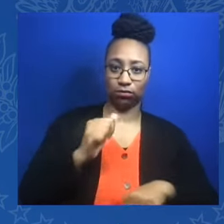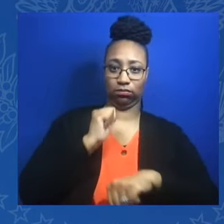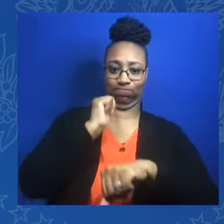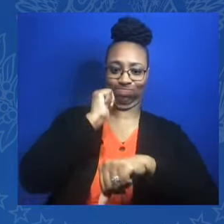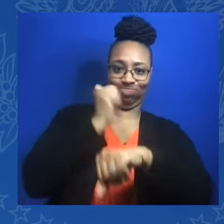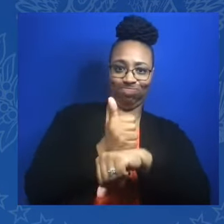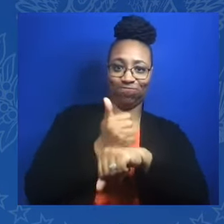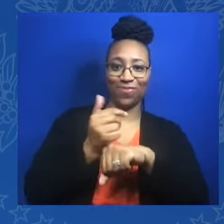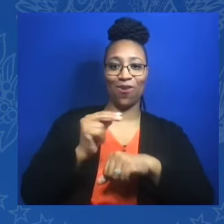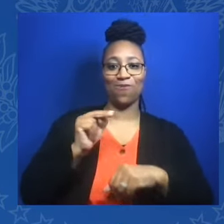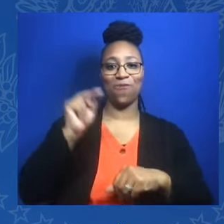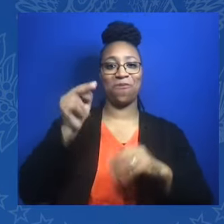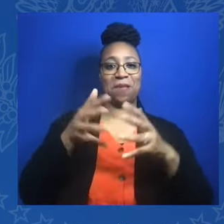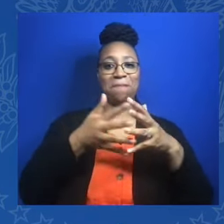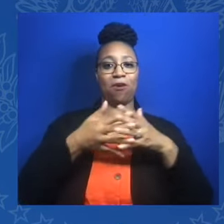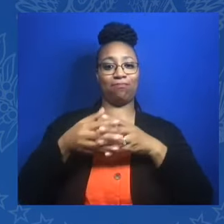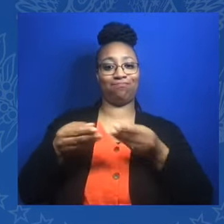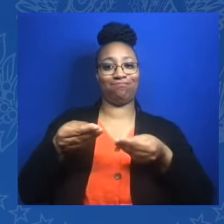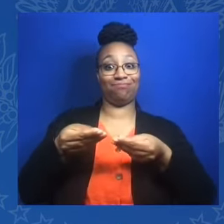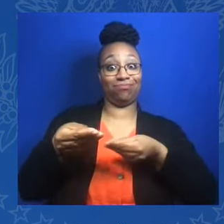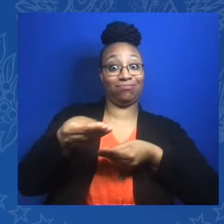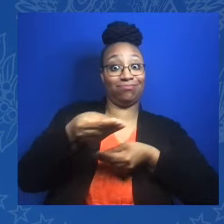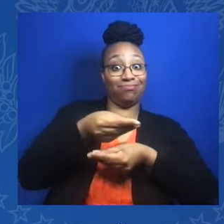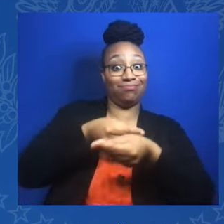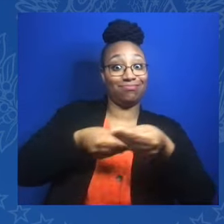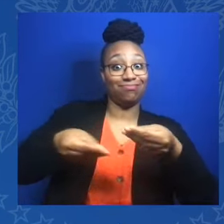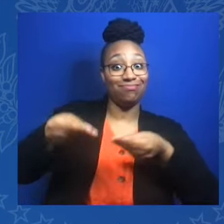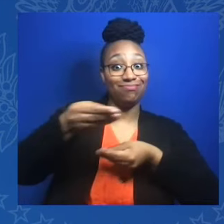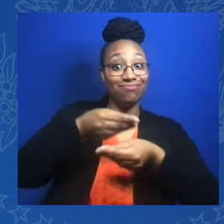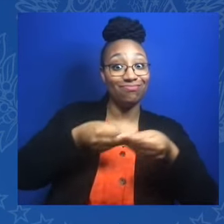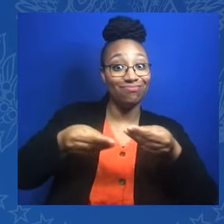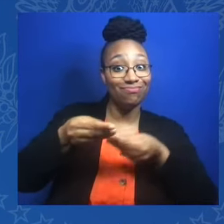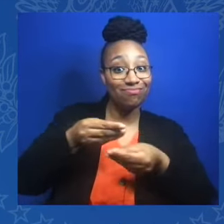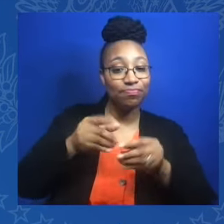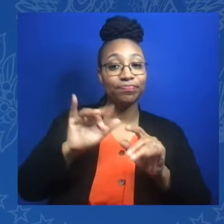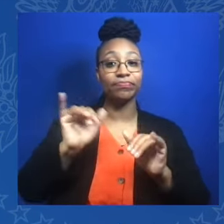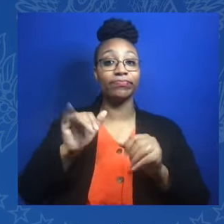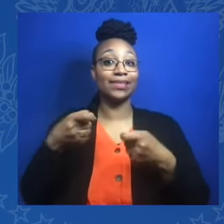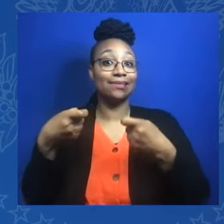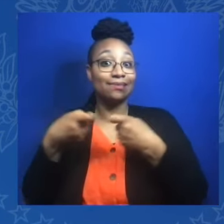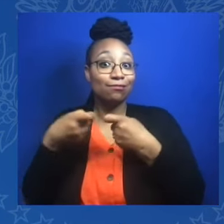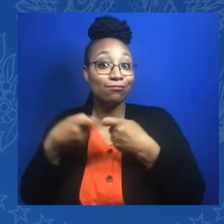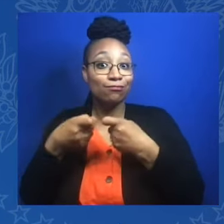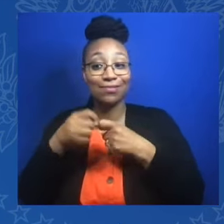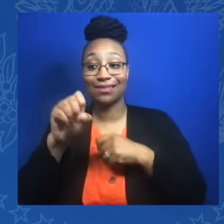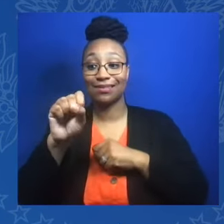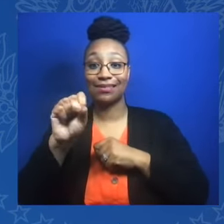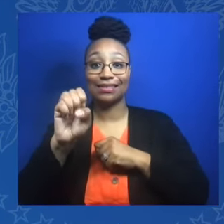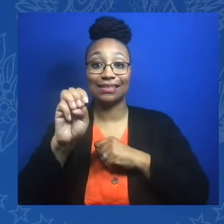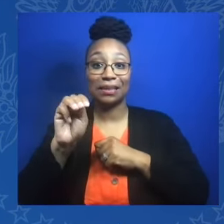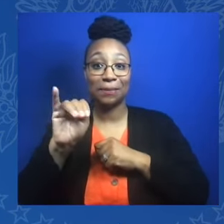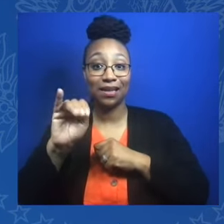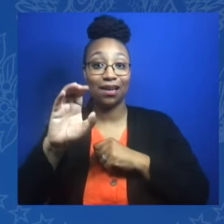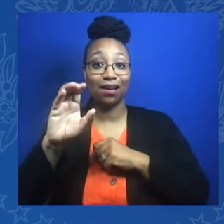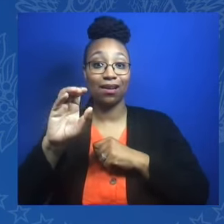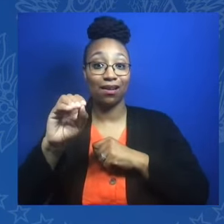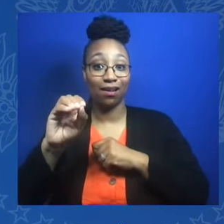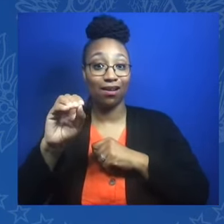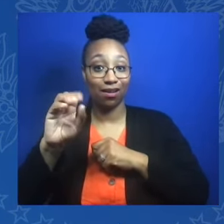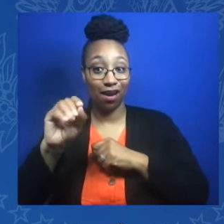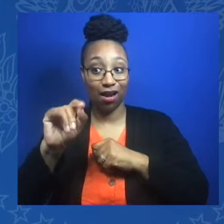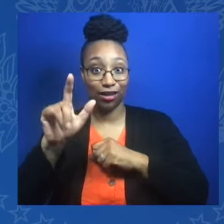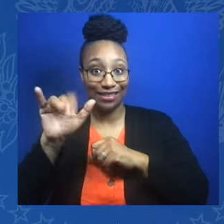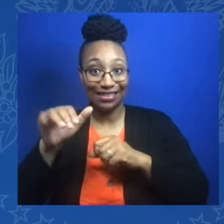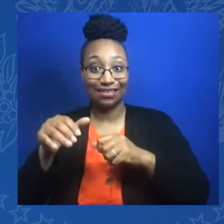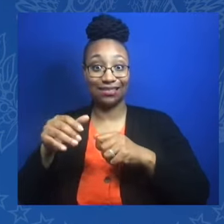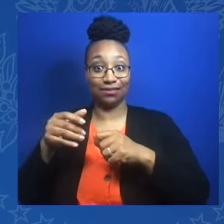batteries. Mr. President, with the Inflation Reduction Act, you're creating the jobs of today and tomorrow for the